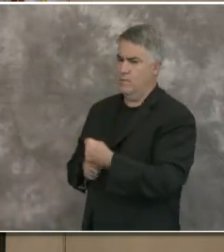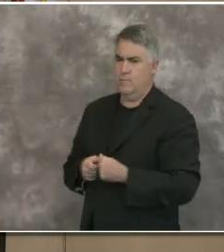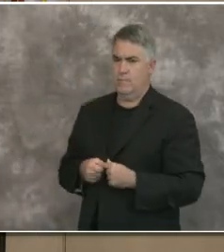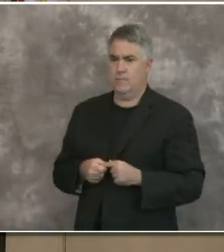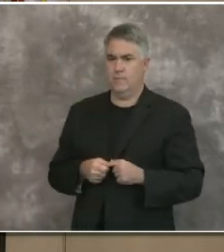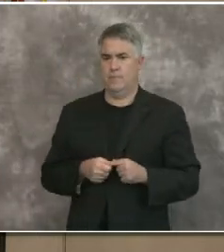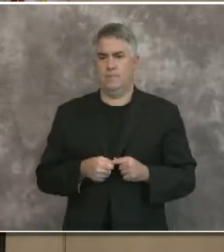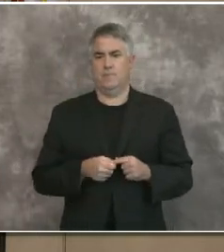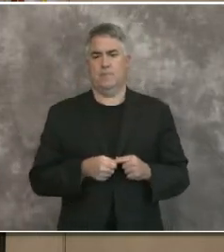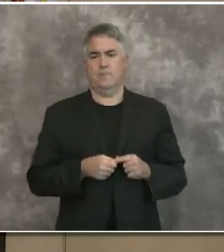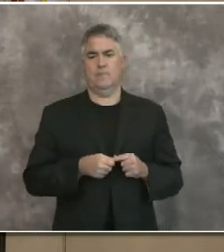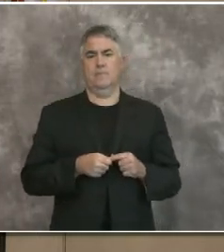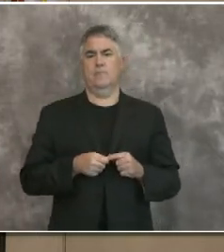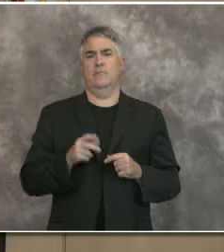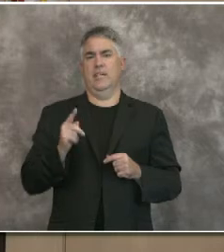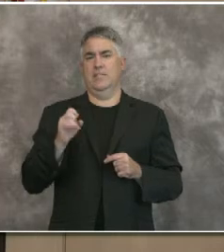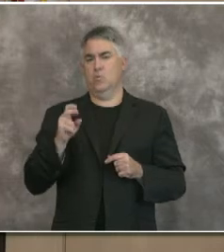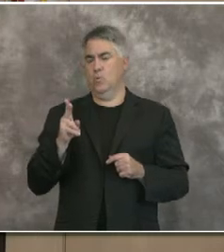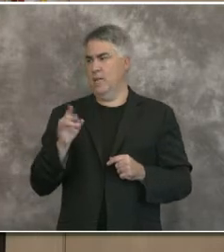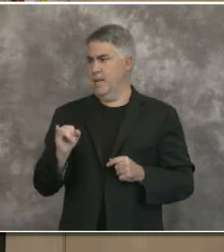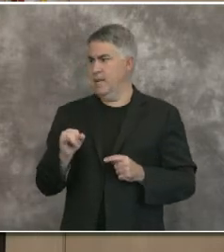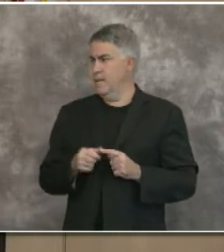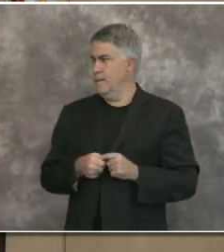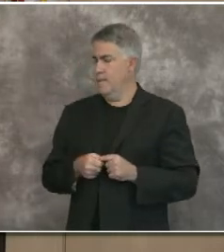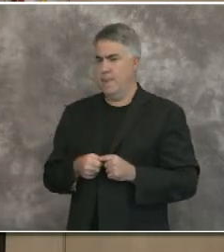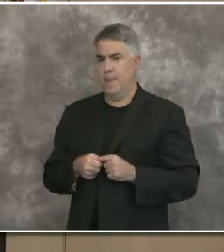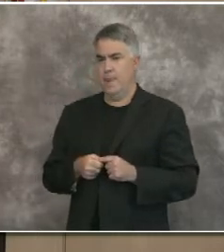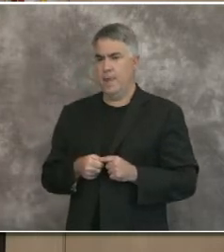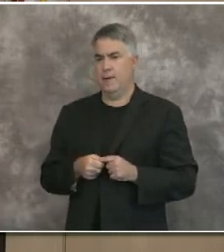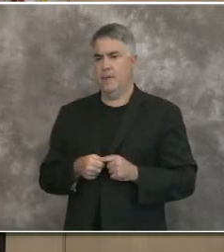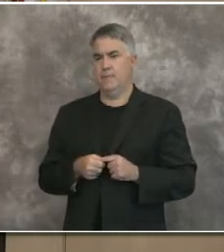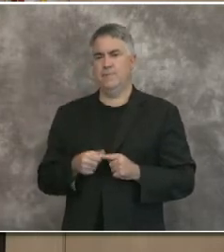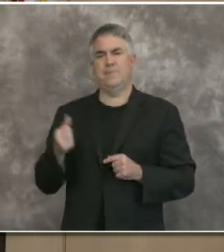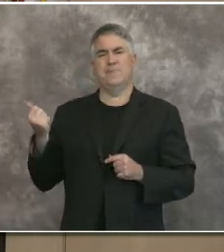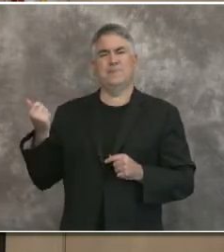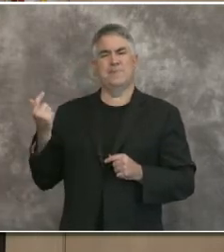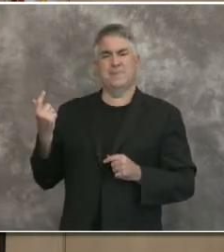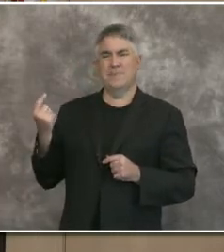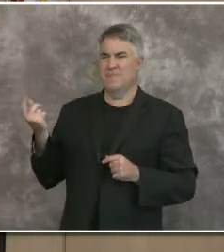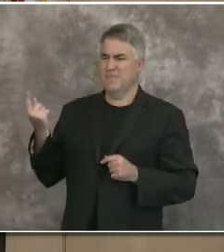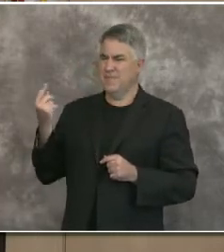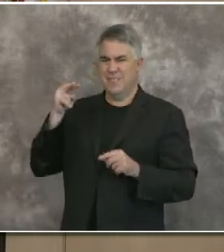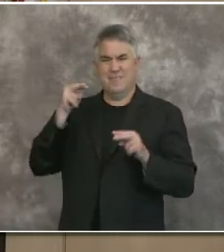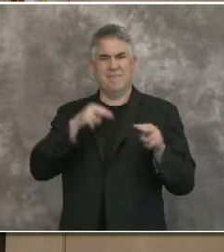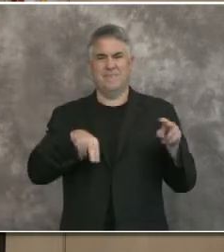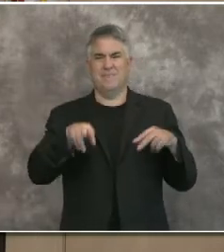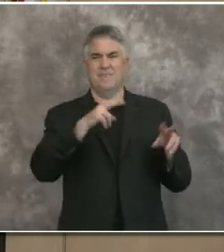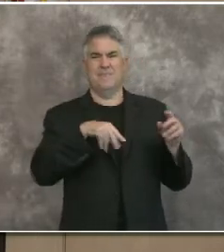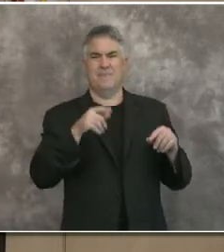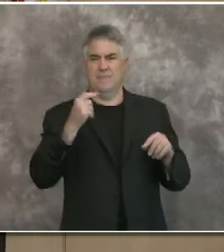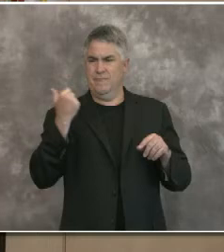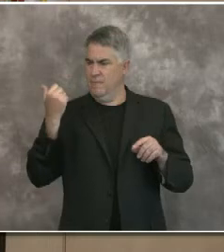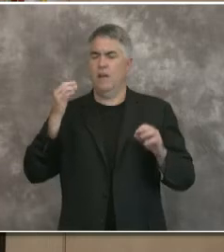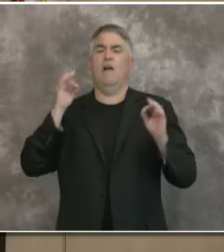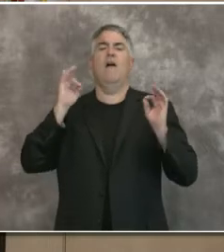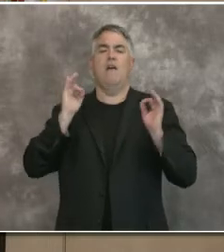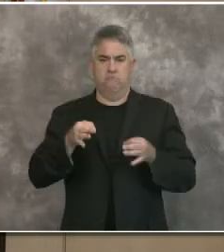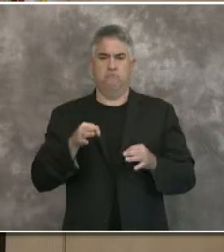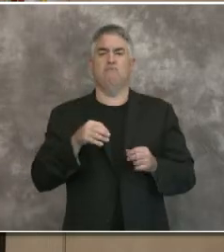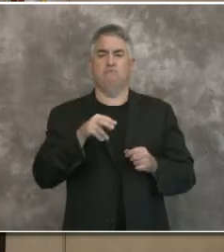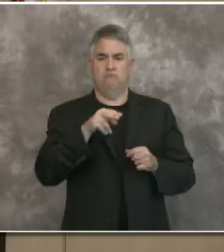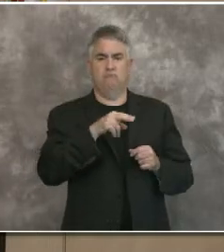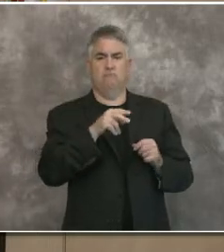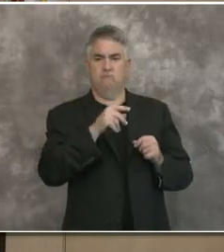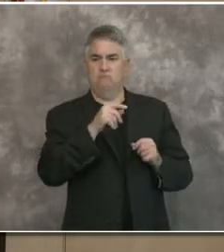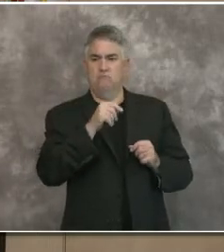show that made you decide to ban passing a ball on a beach with your friend? Well, that's not about what the data shows. That's just kind